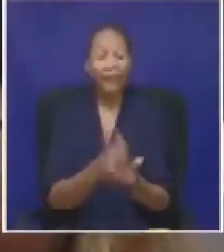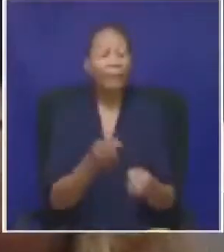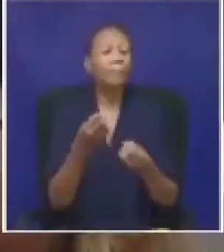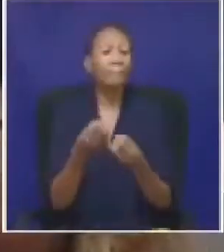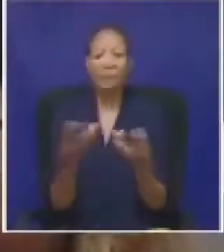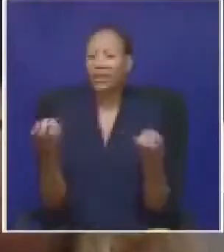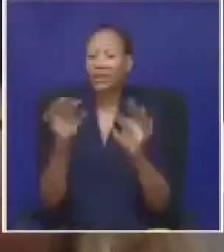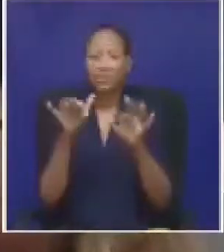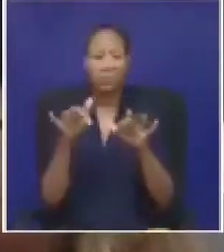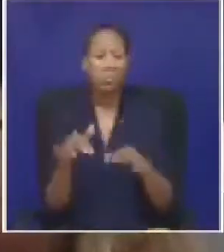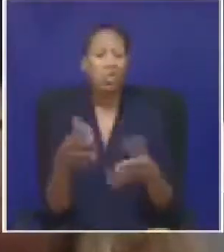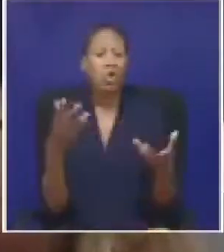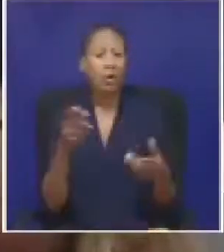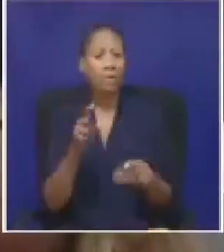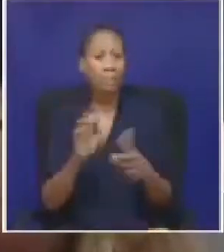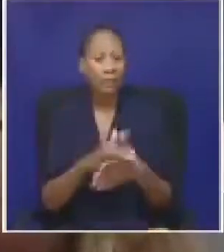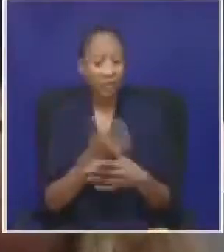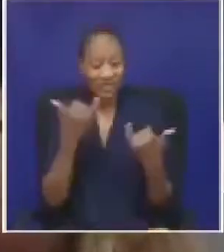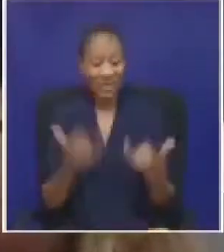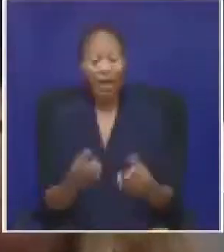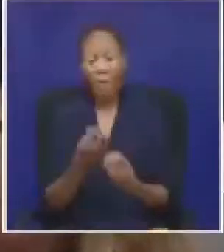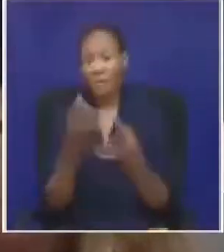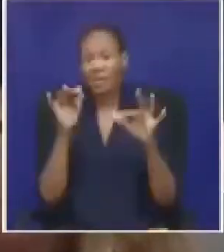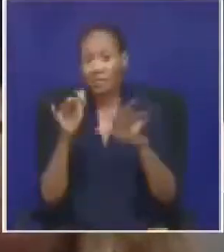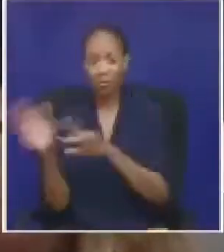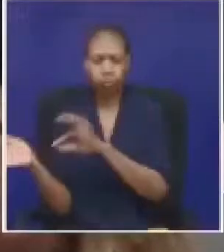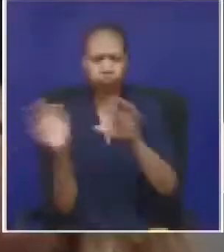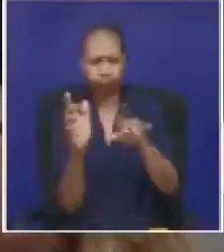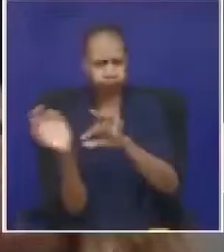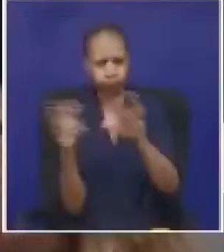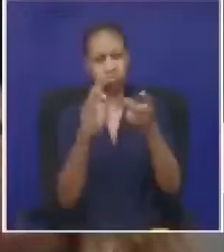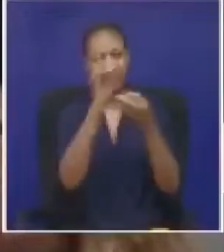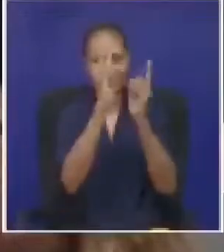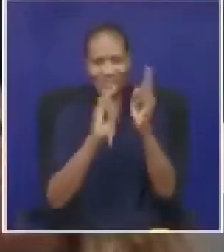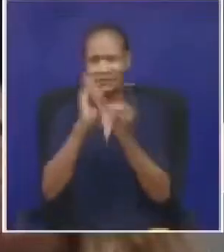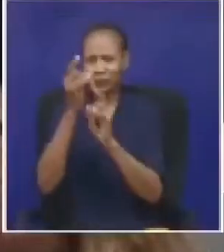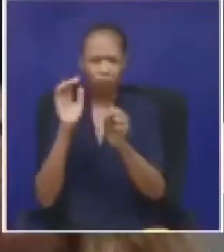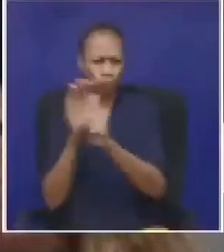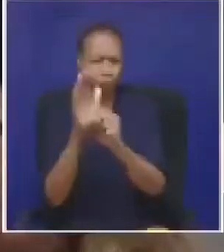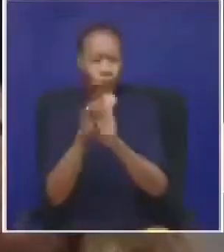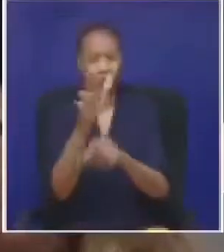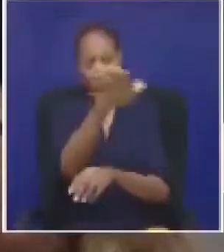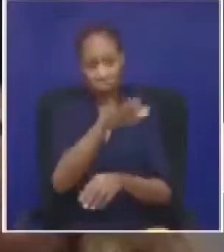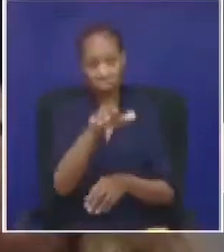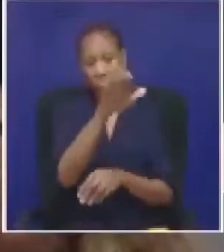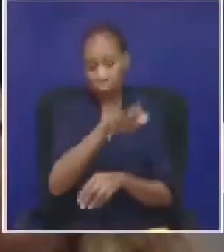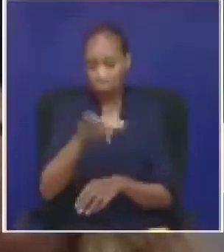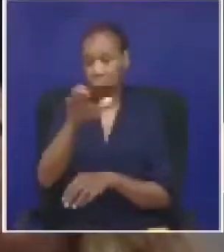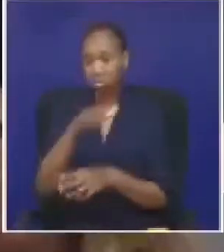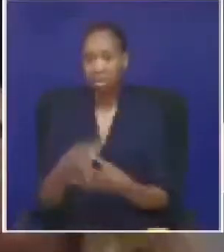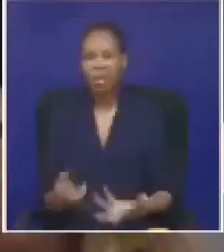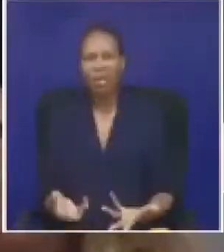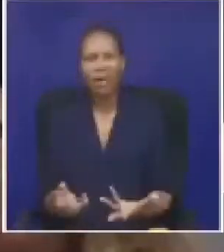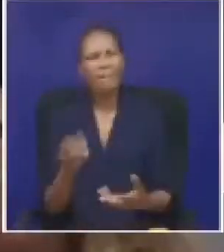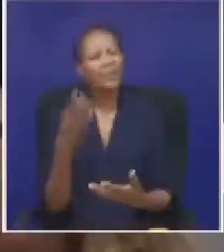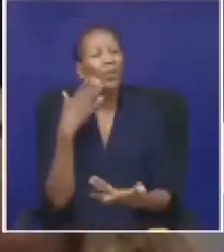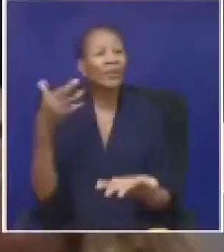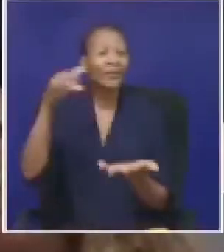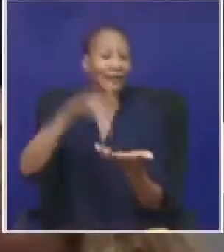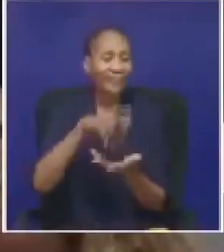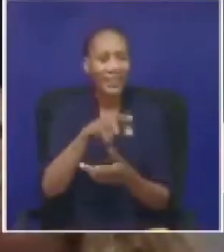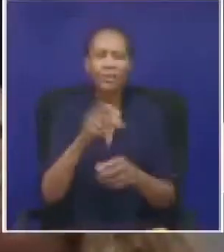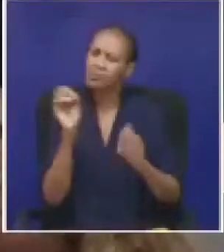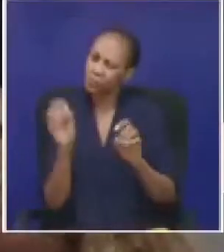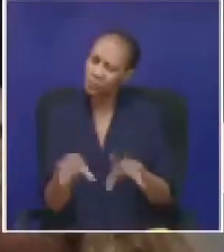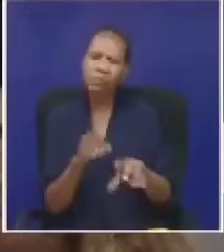ahead of the urbanization rate so that when South Africans move to urban areas, they do not have to suffer the